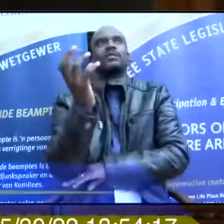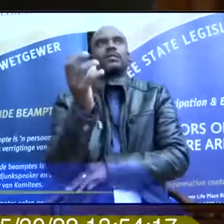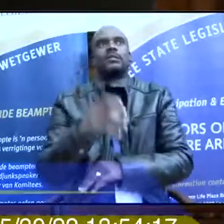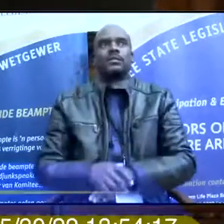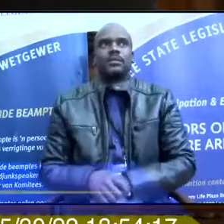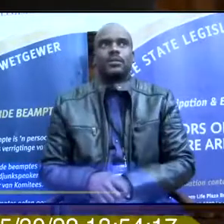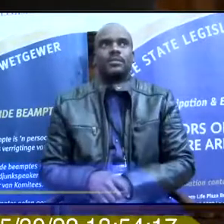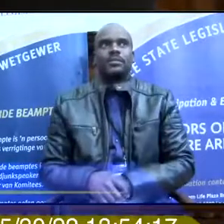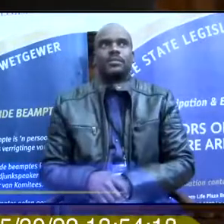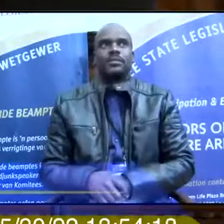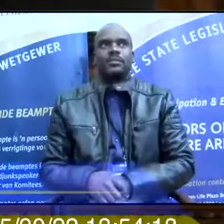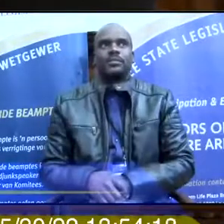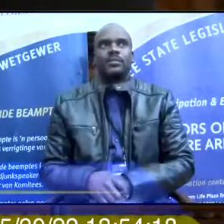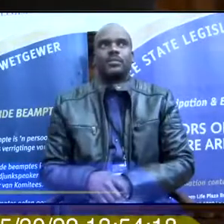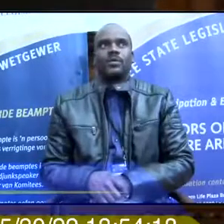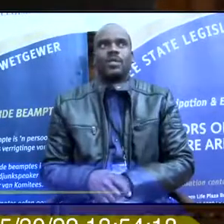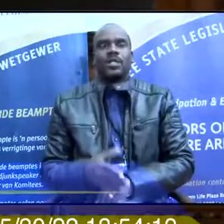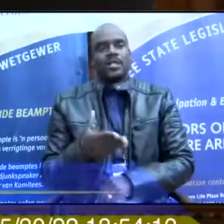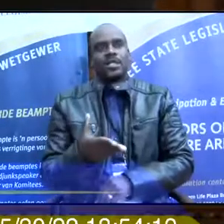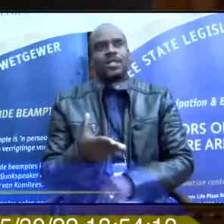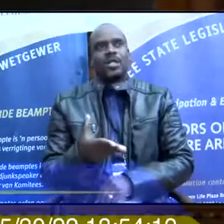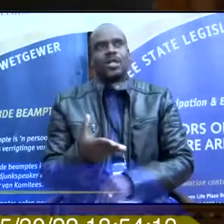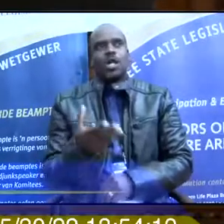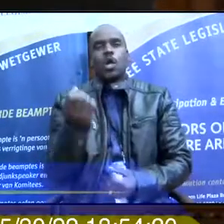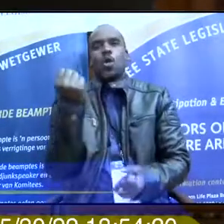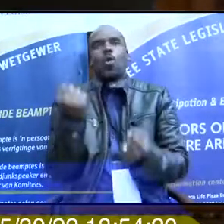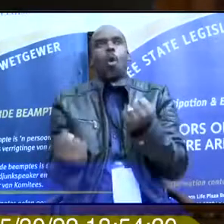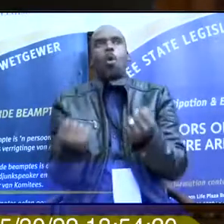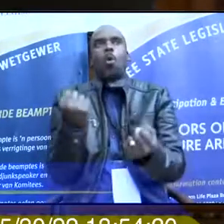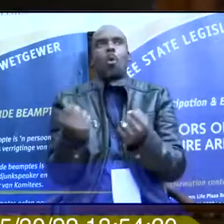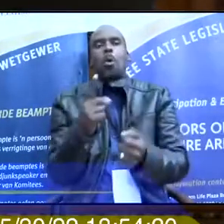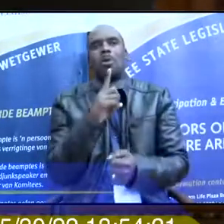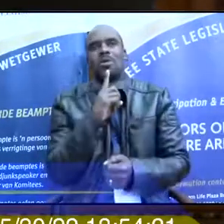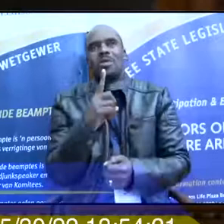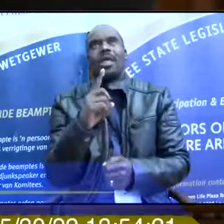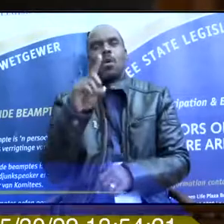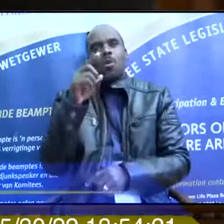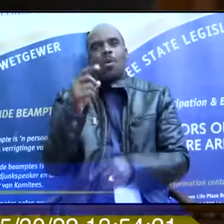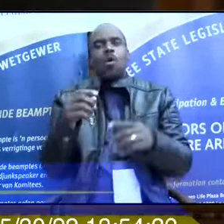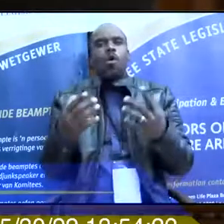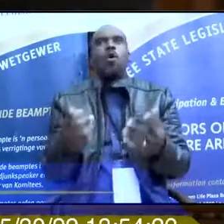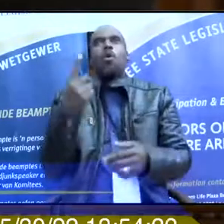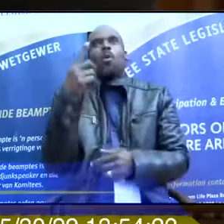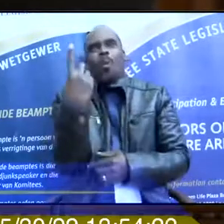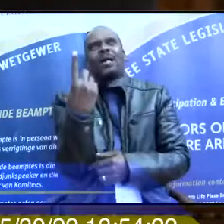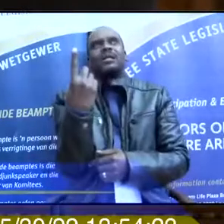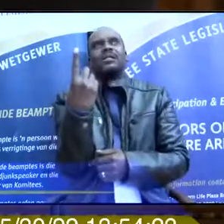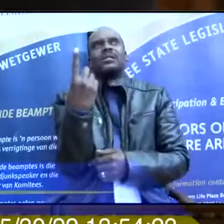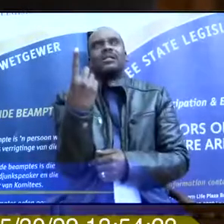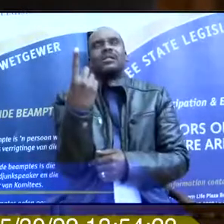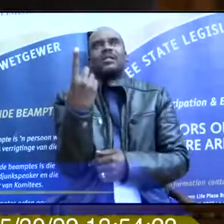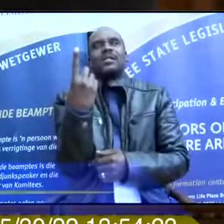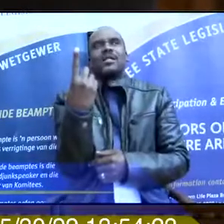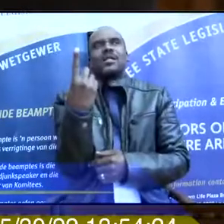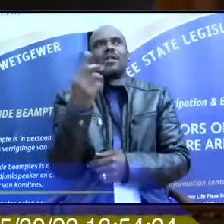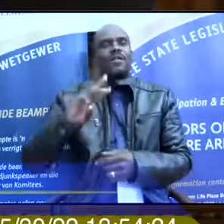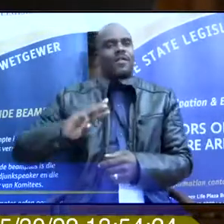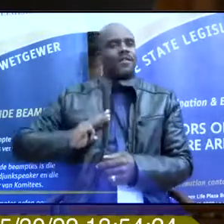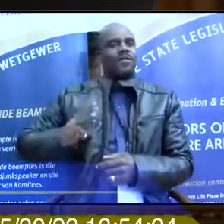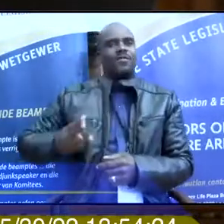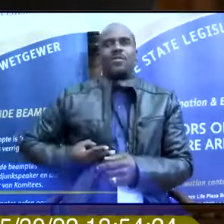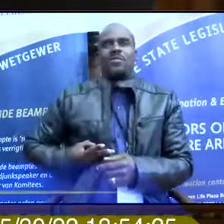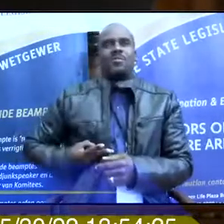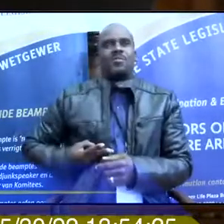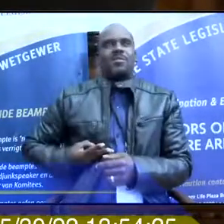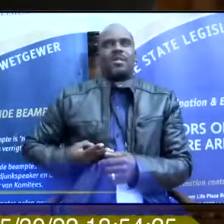happening there and you receive a call to say there are only one female officer in the police station at night we